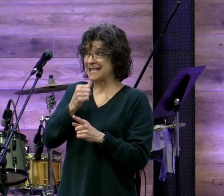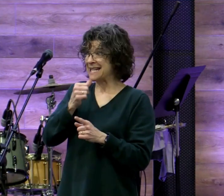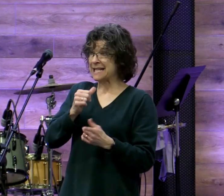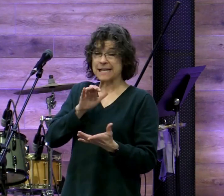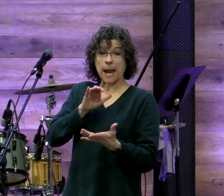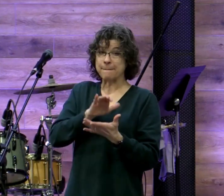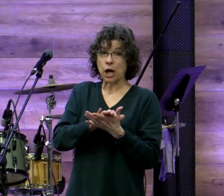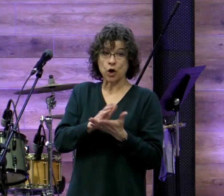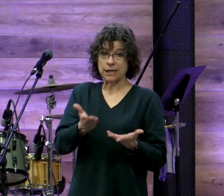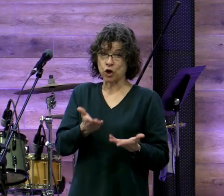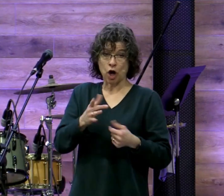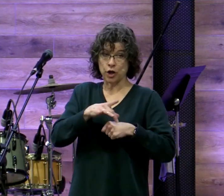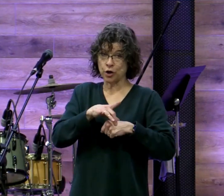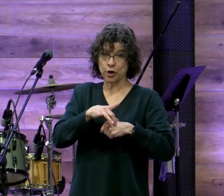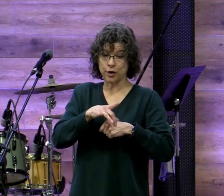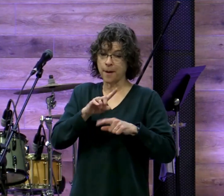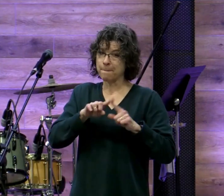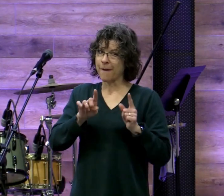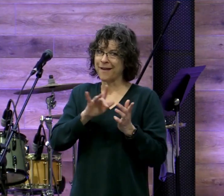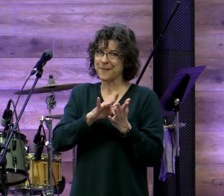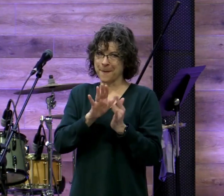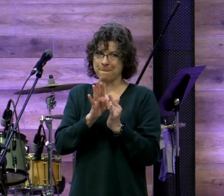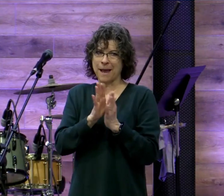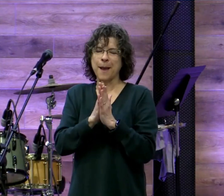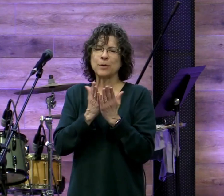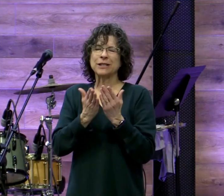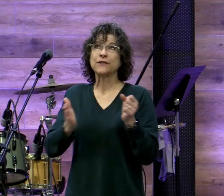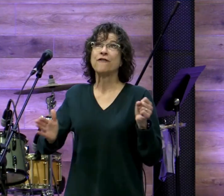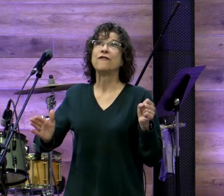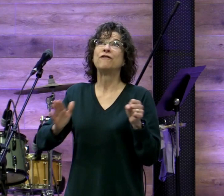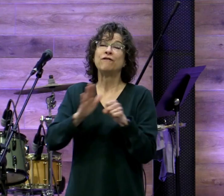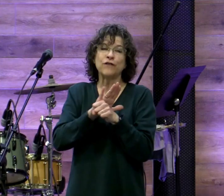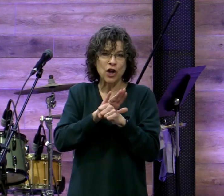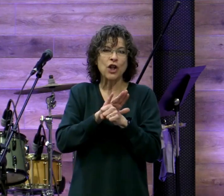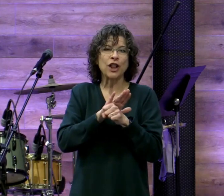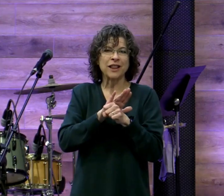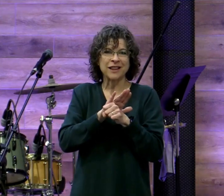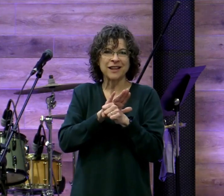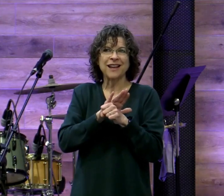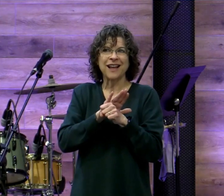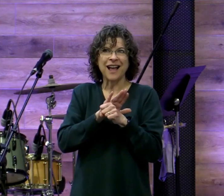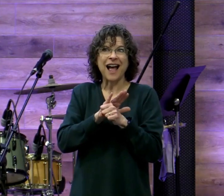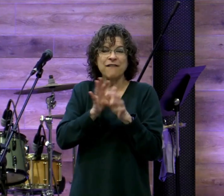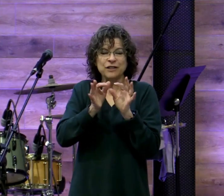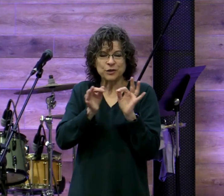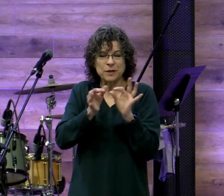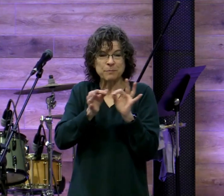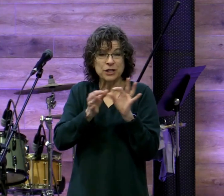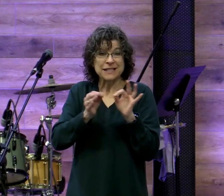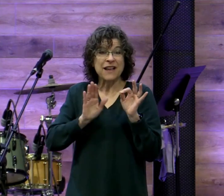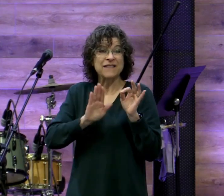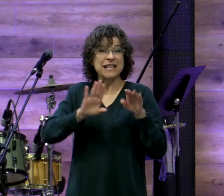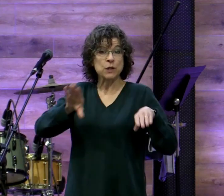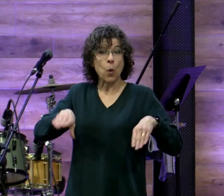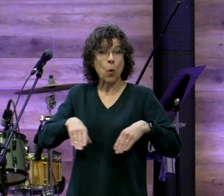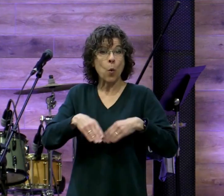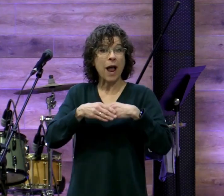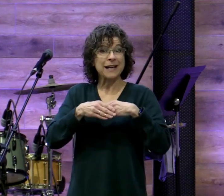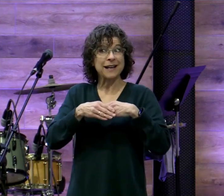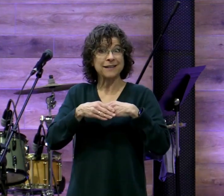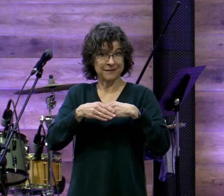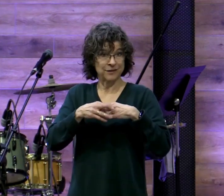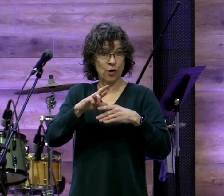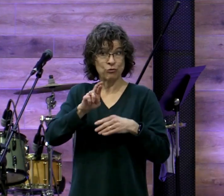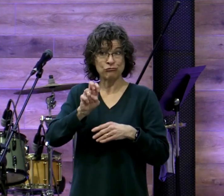the Bible, the scripture, is filled with allusions to his wedding. Do you want to know one? Revelation